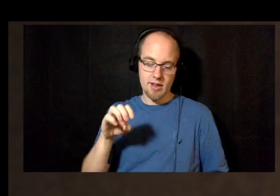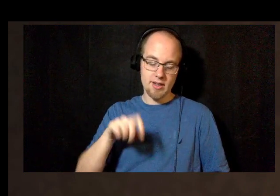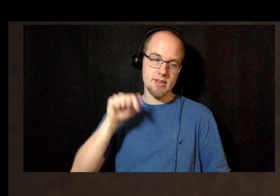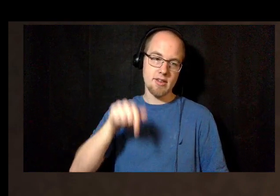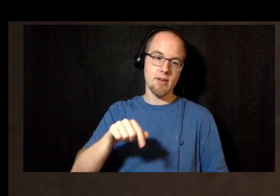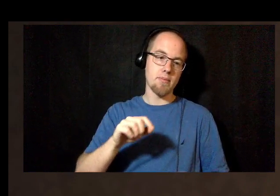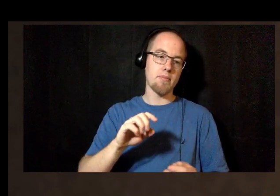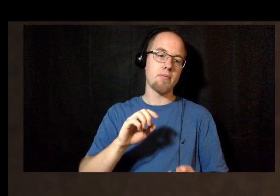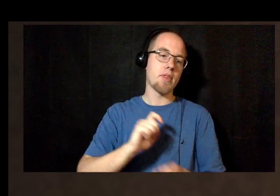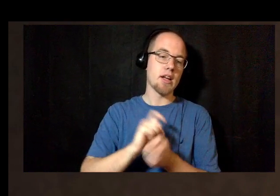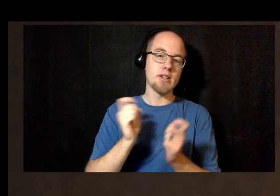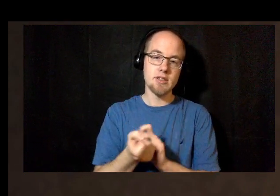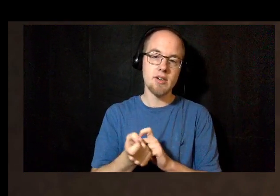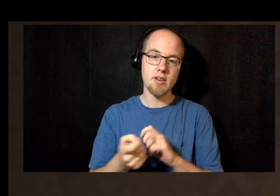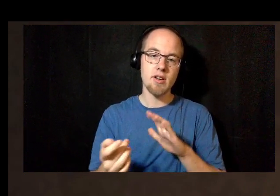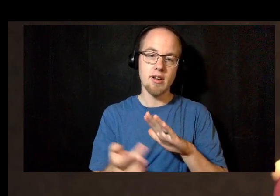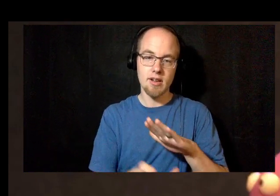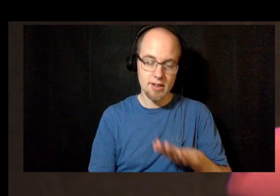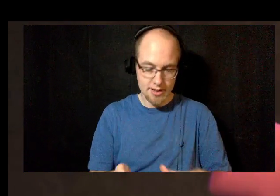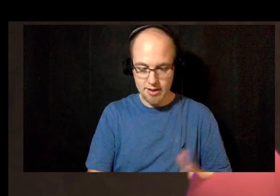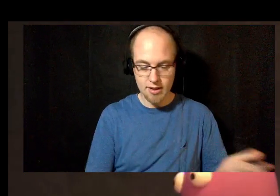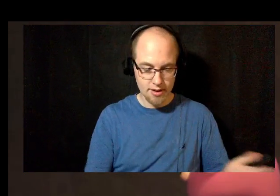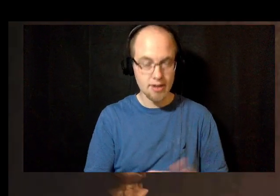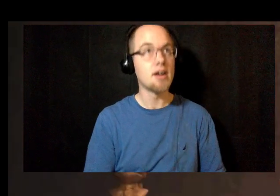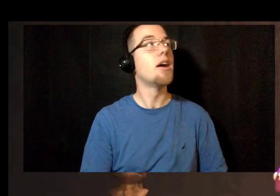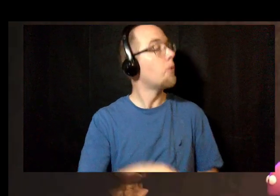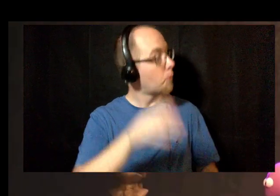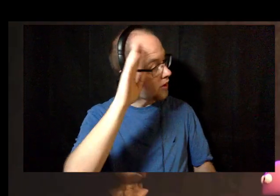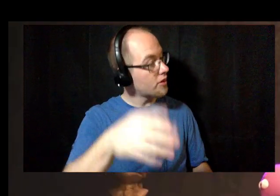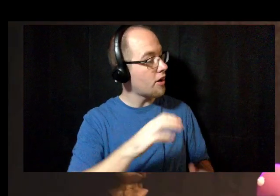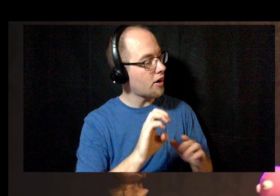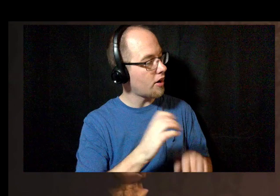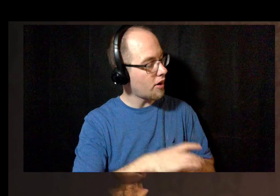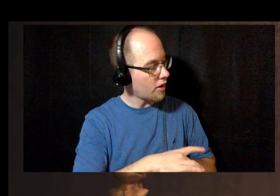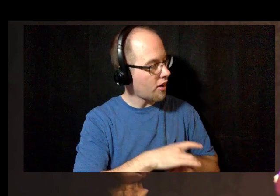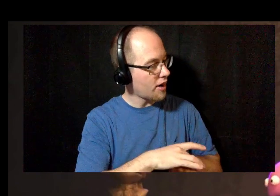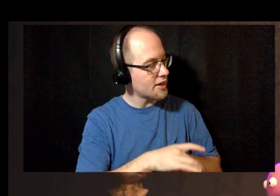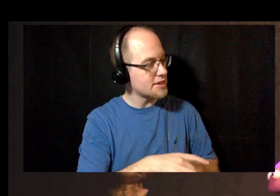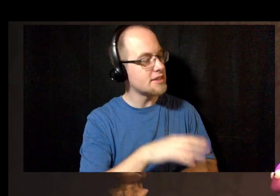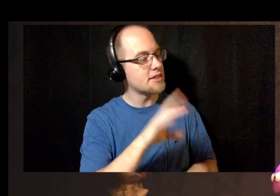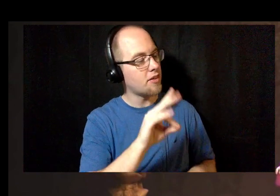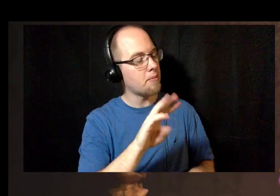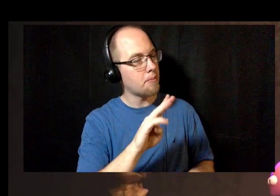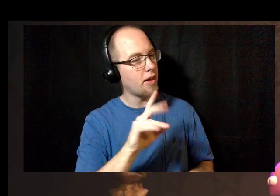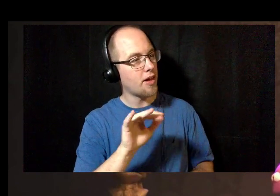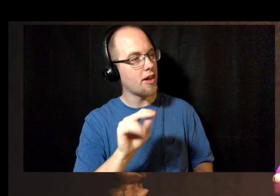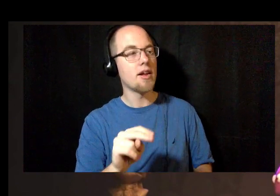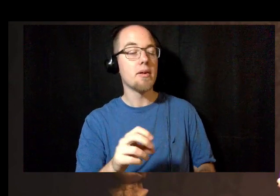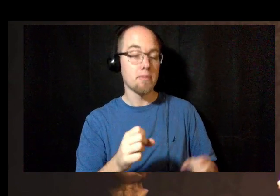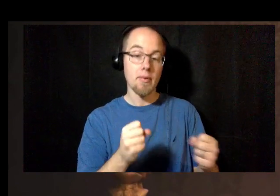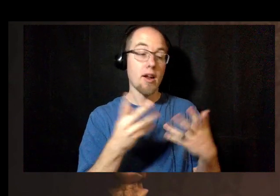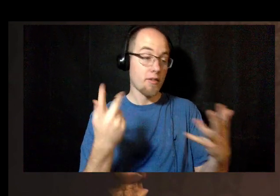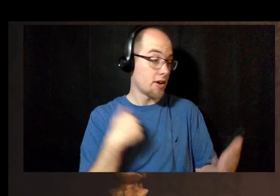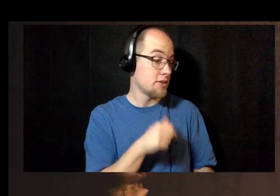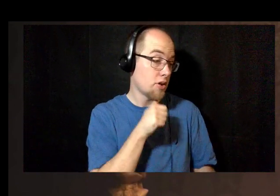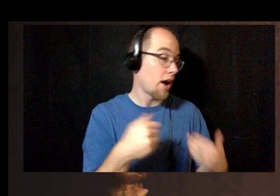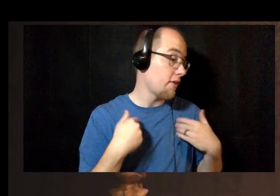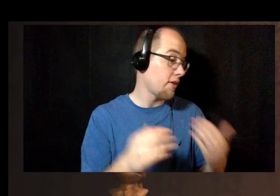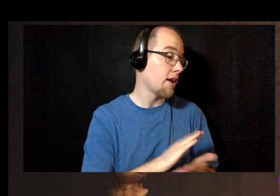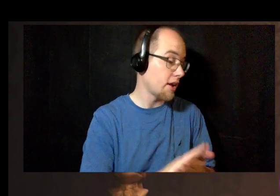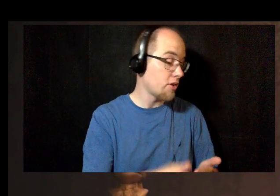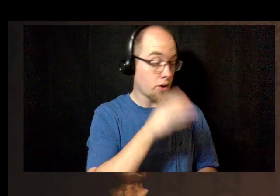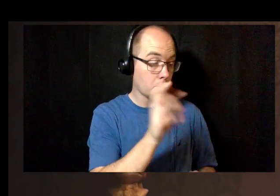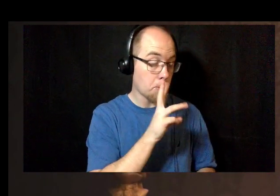Welcome to planet Earth. There's approximately 7 billion of us. As you can see, there's quite a few of us that don't have any clean drinking water.